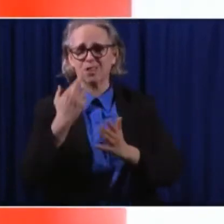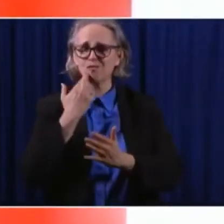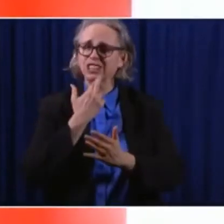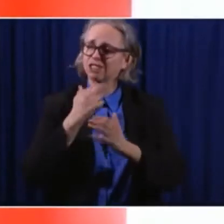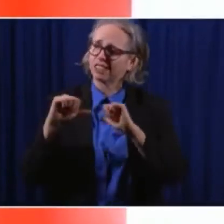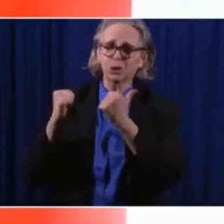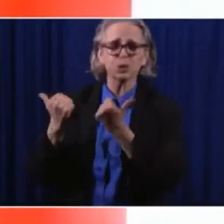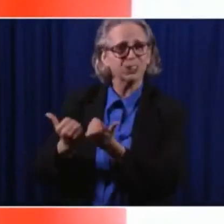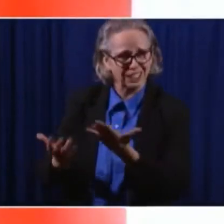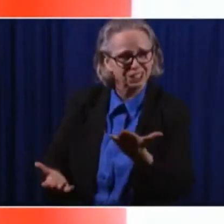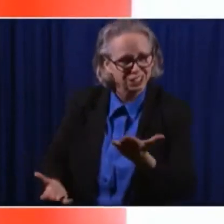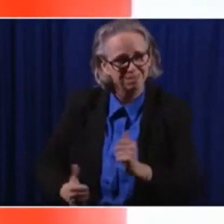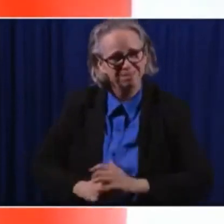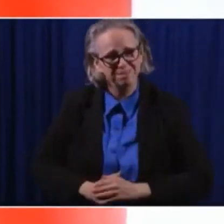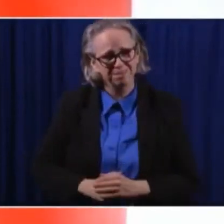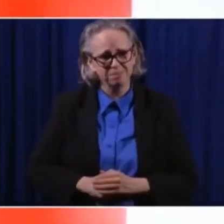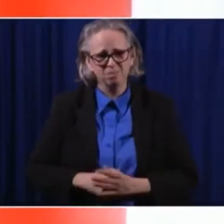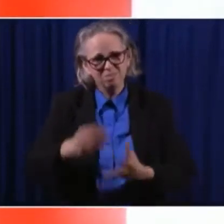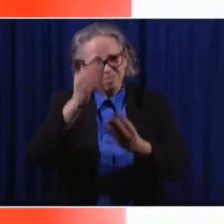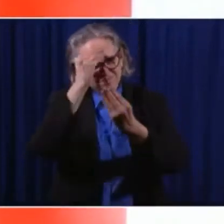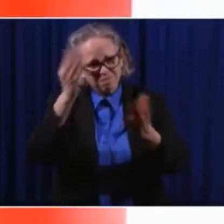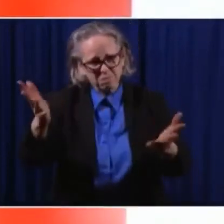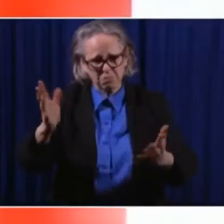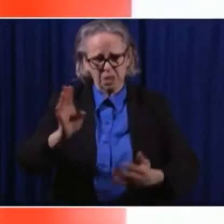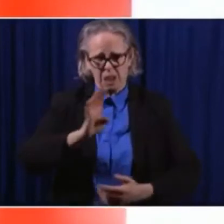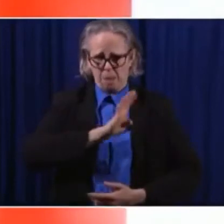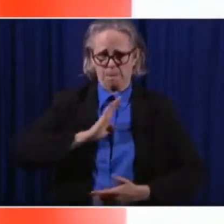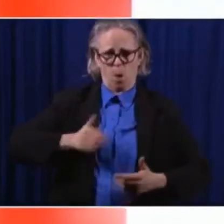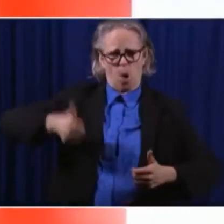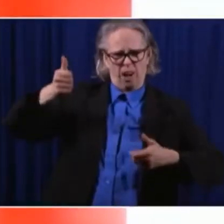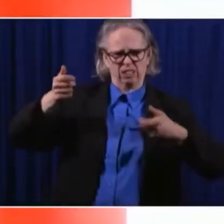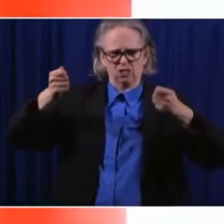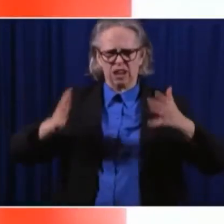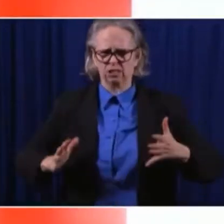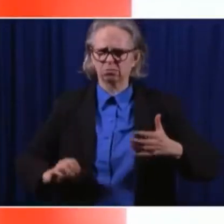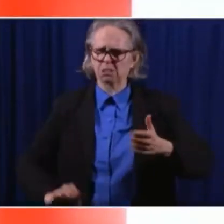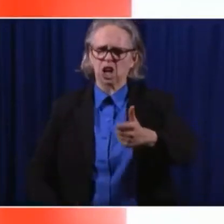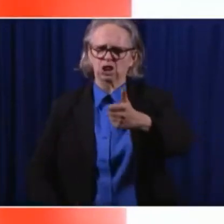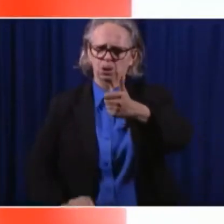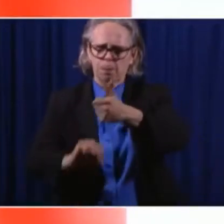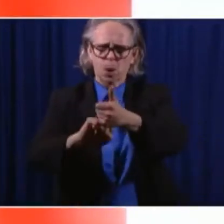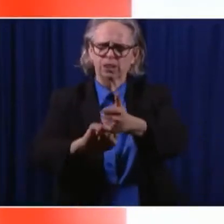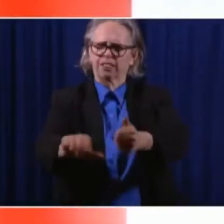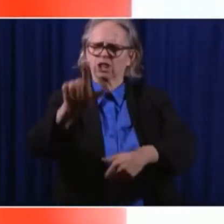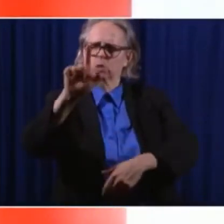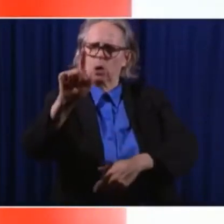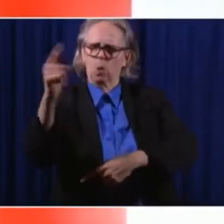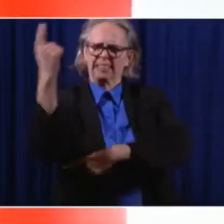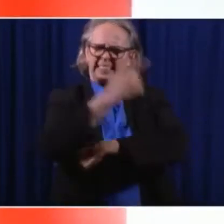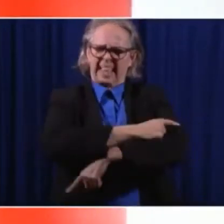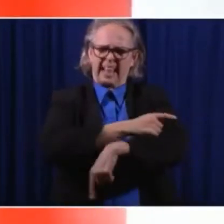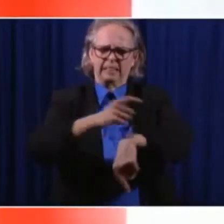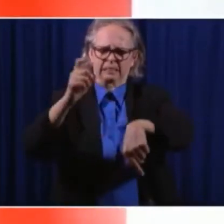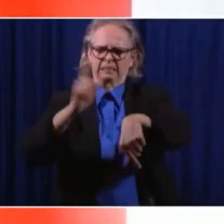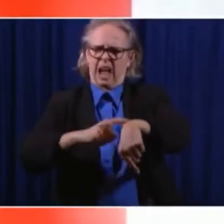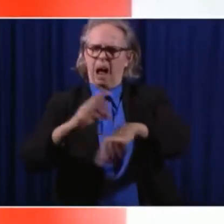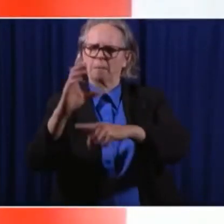today about the 21-day curfew. And, we're all committed. We're going to do our part, help control the spread of